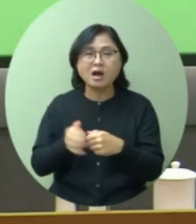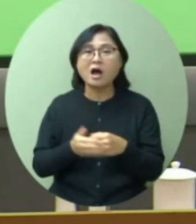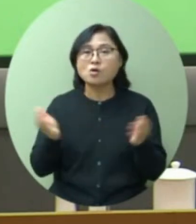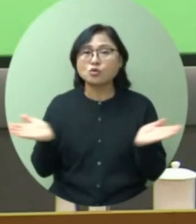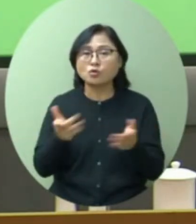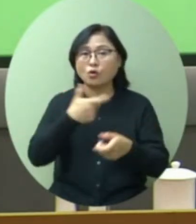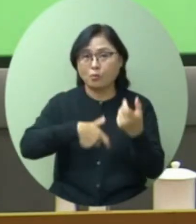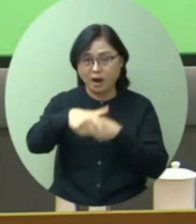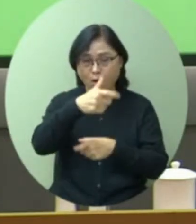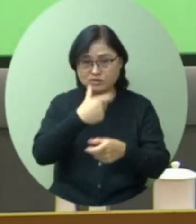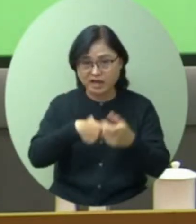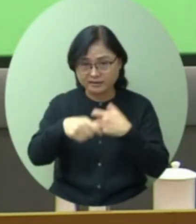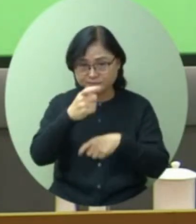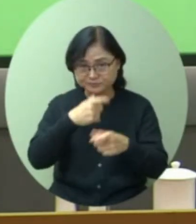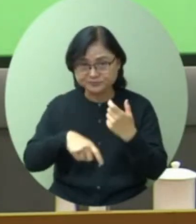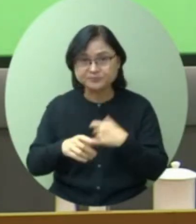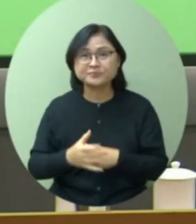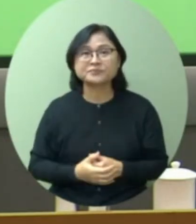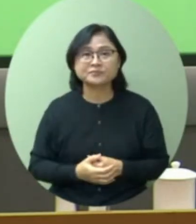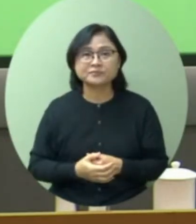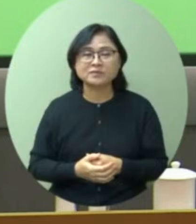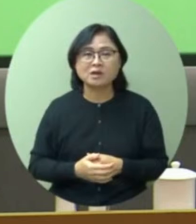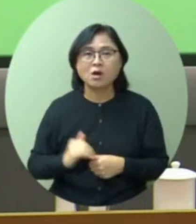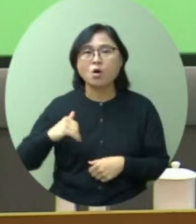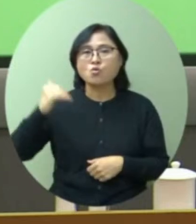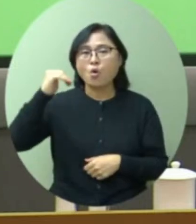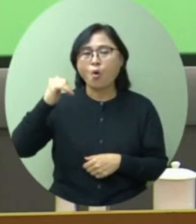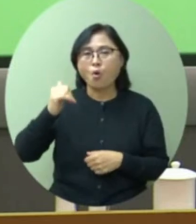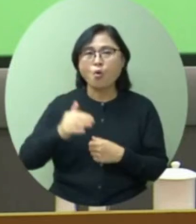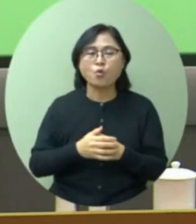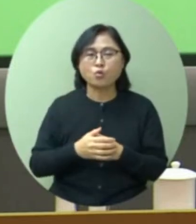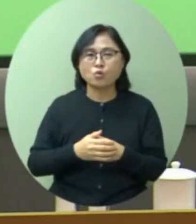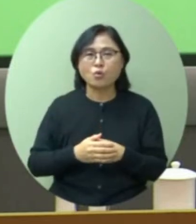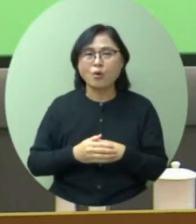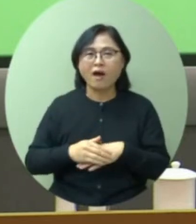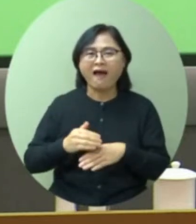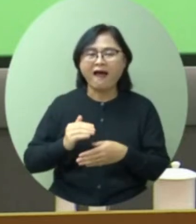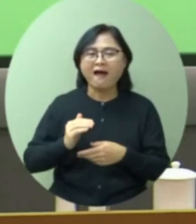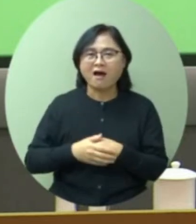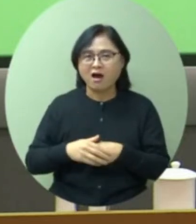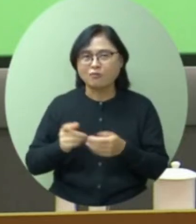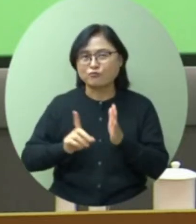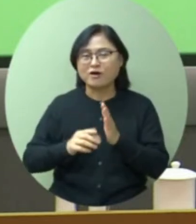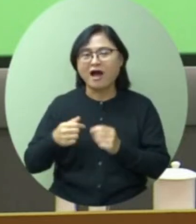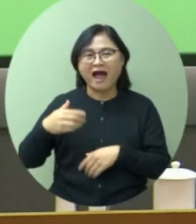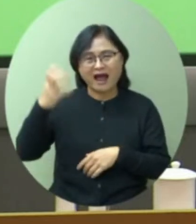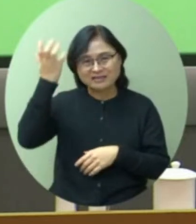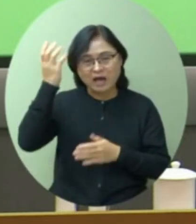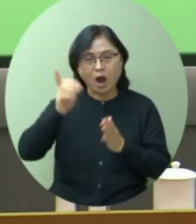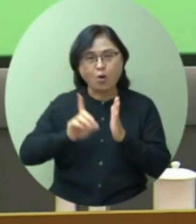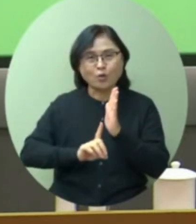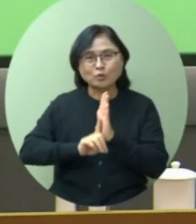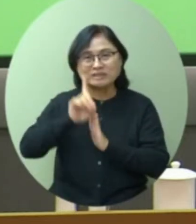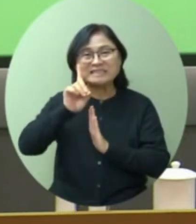The policy objective is to promote the development of